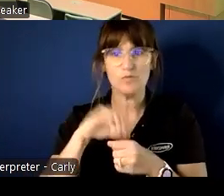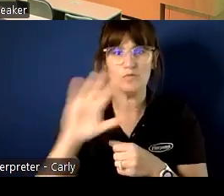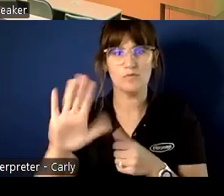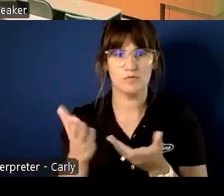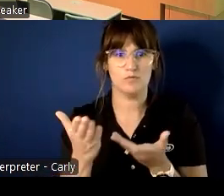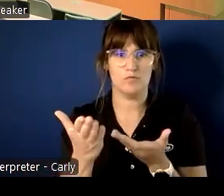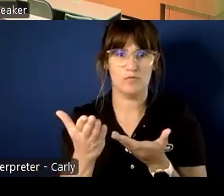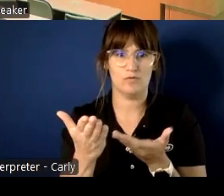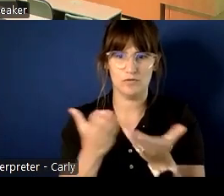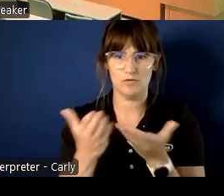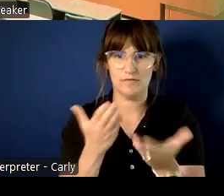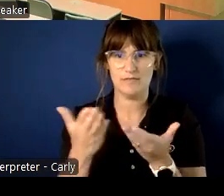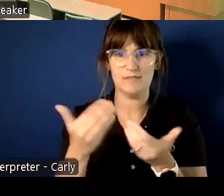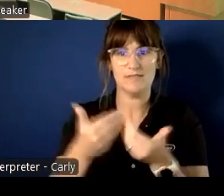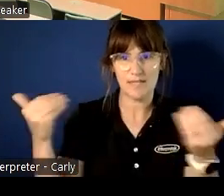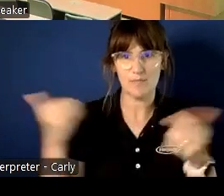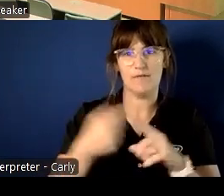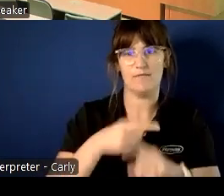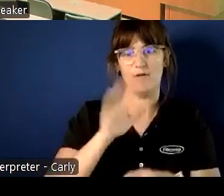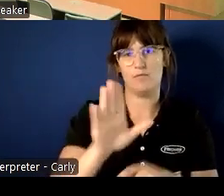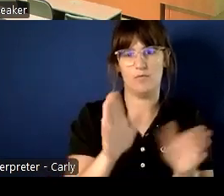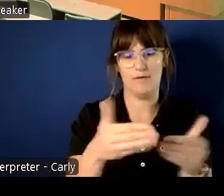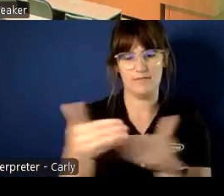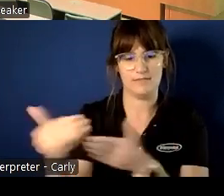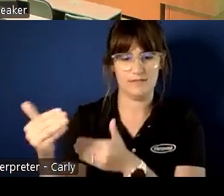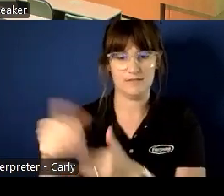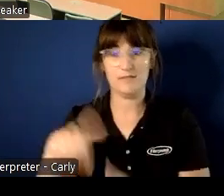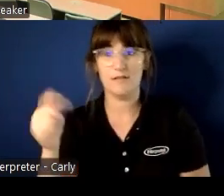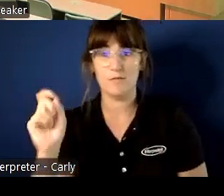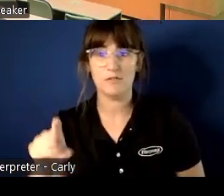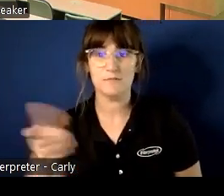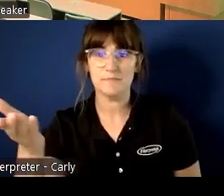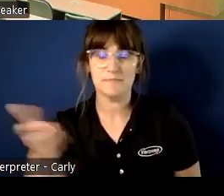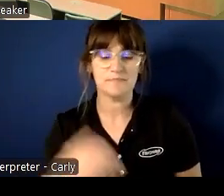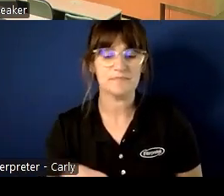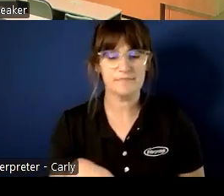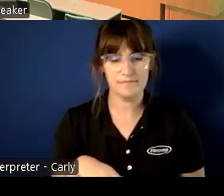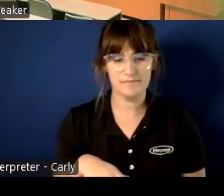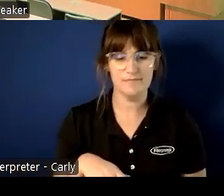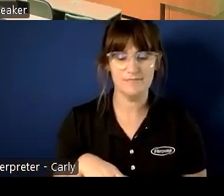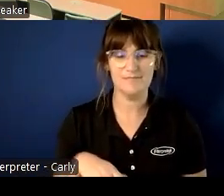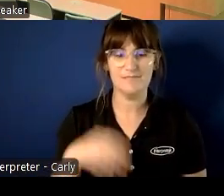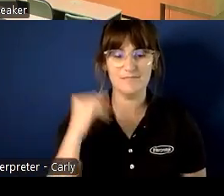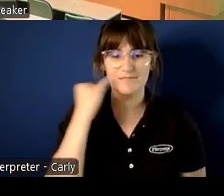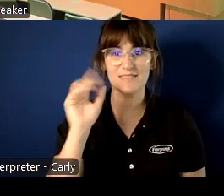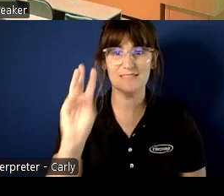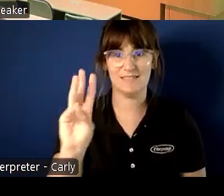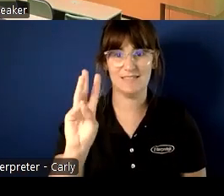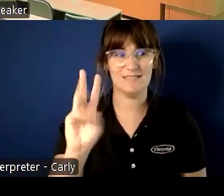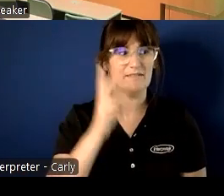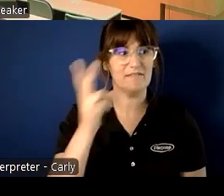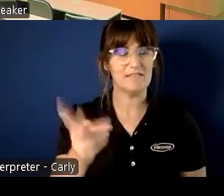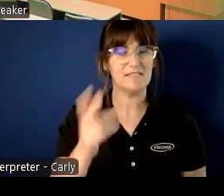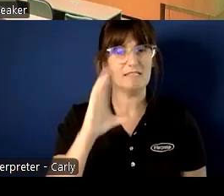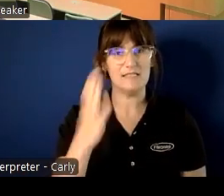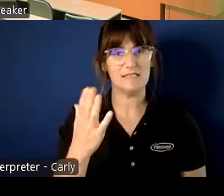offices? Right. Okay, another question is, given that 6 visits seems to be a critical